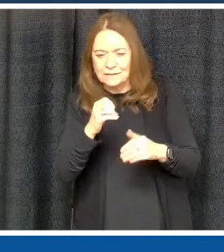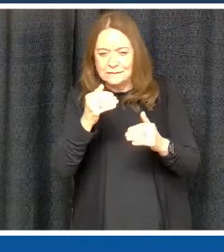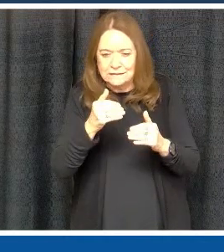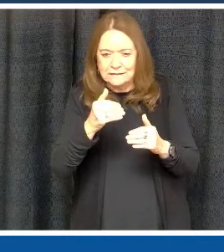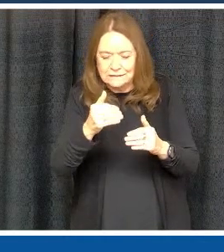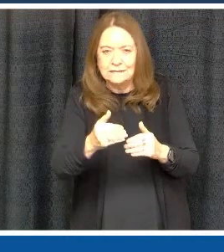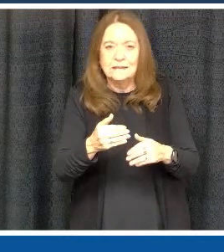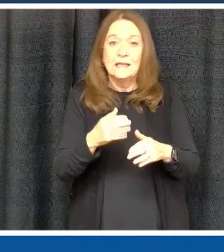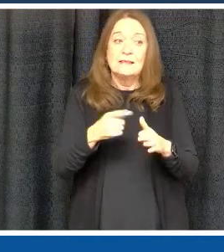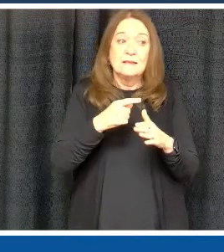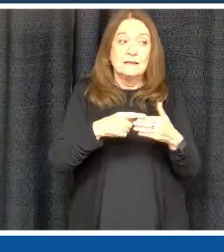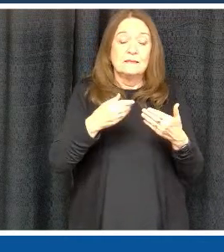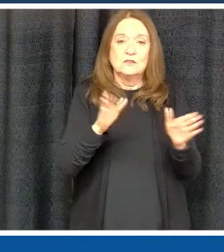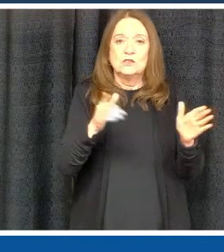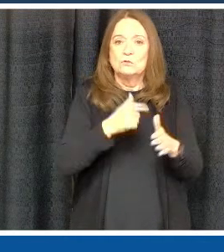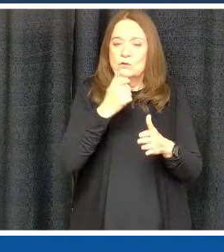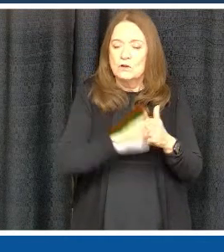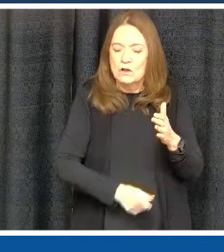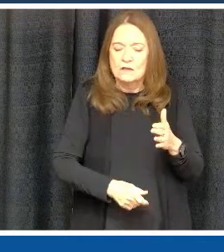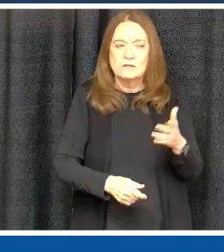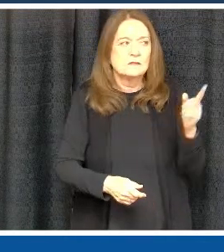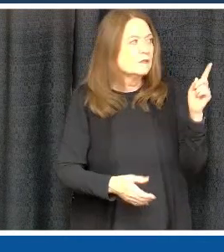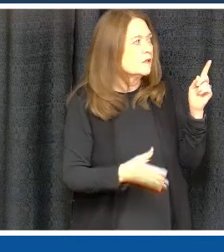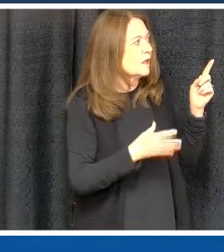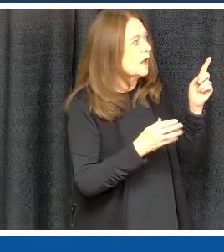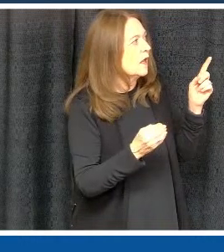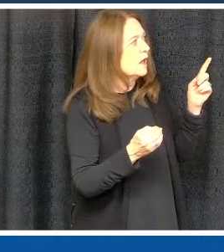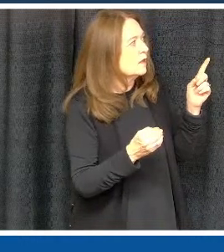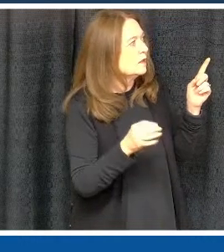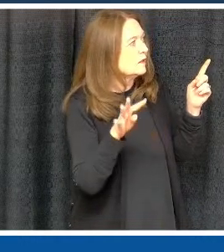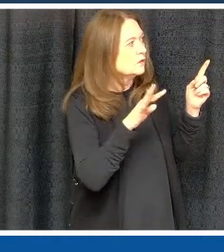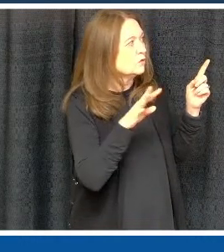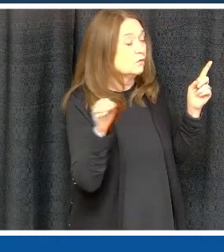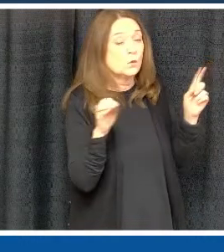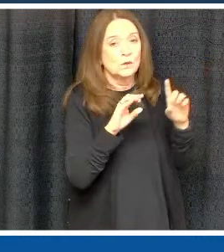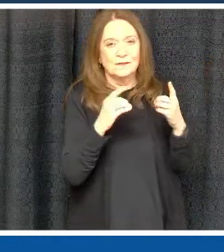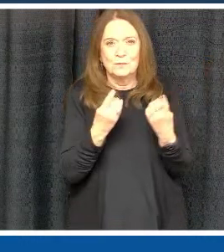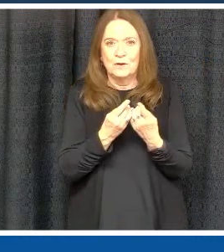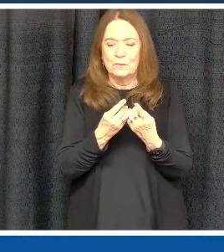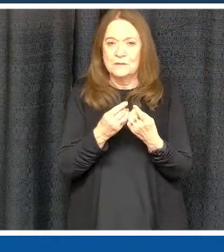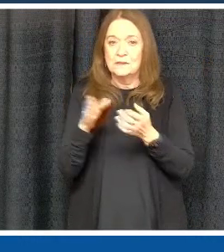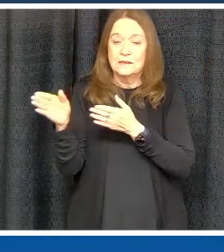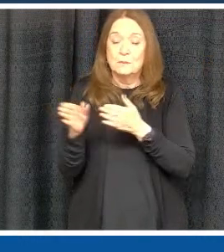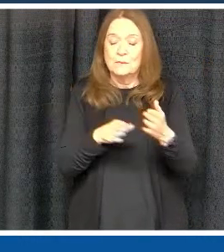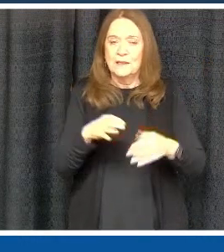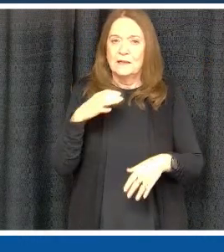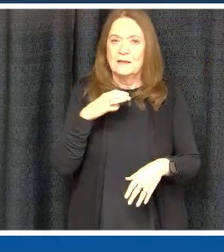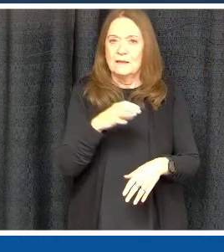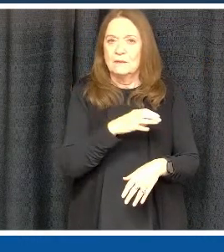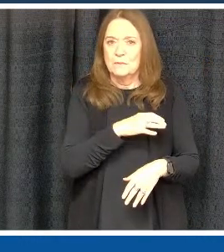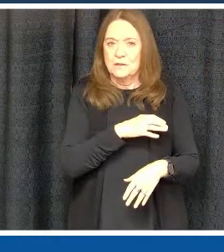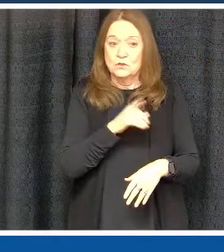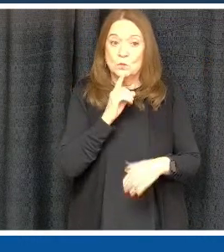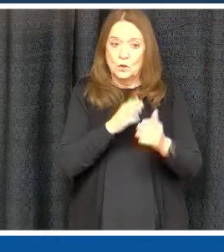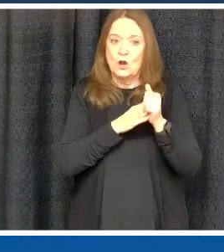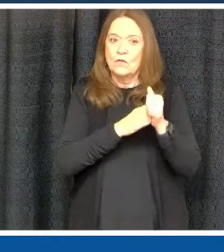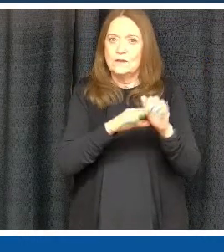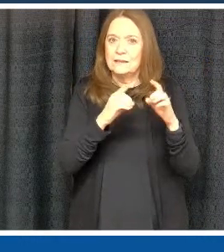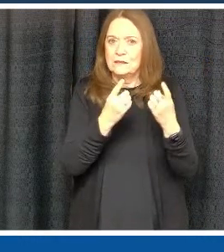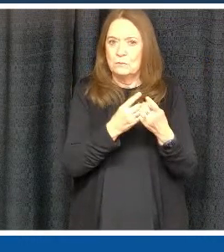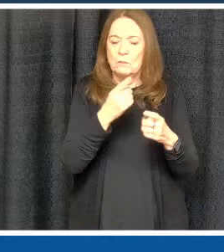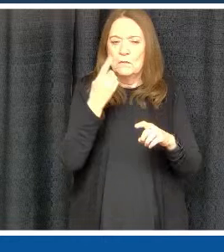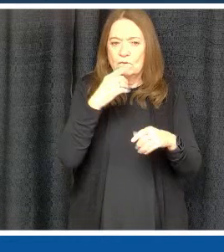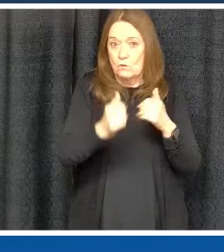general cost. It also gives a lead department and then supporting departments. The Planning Commission, we are the lead department on a majority of